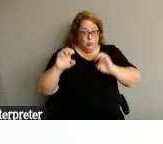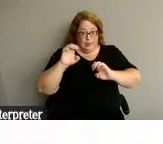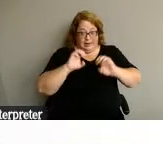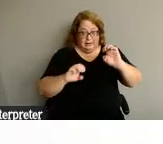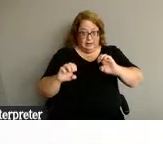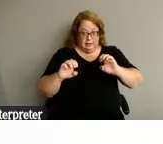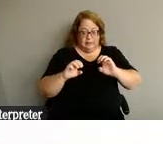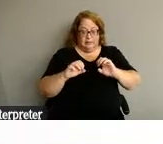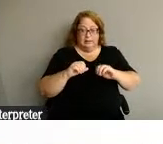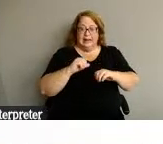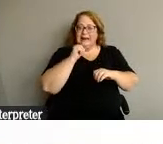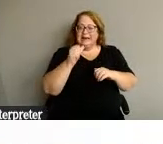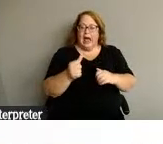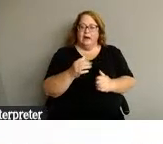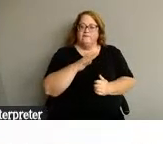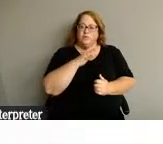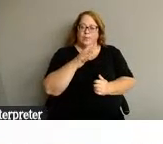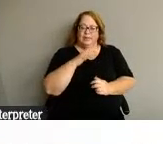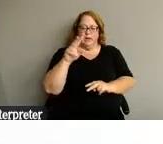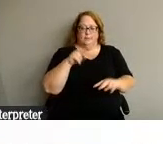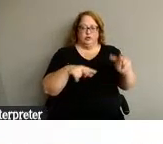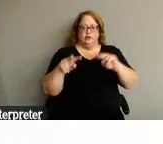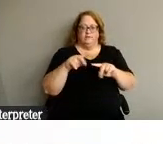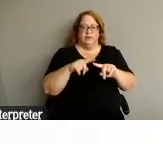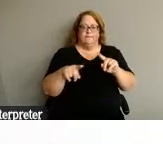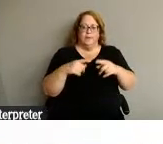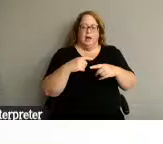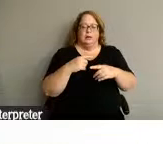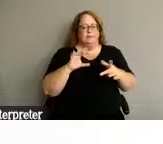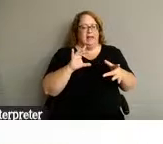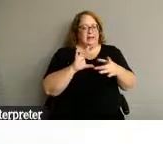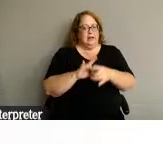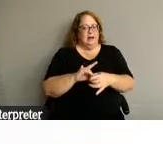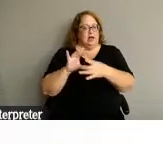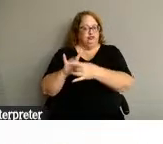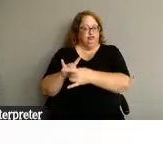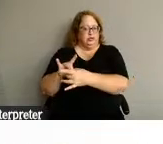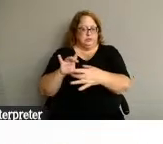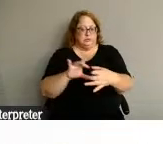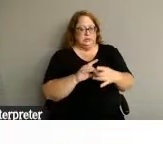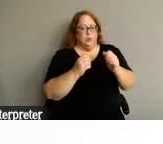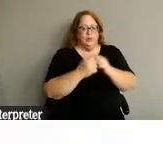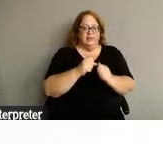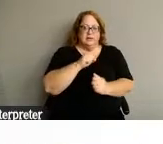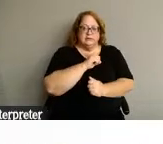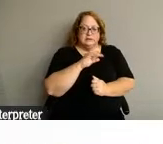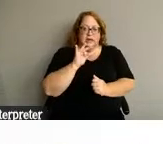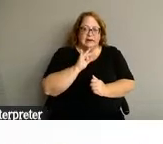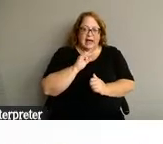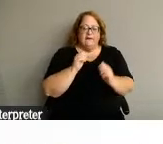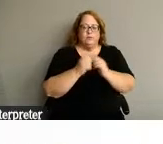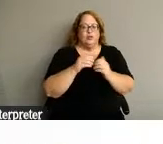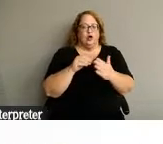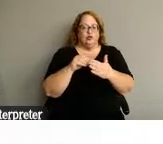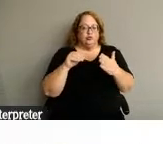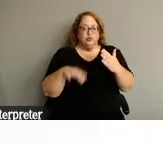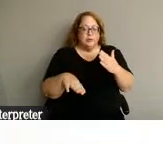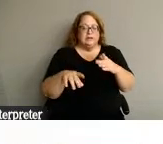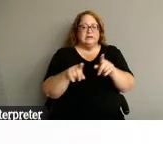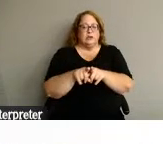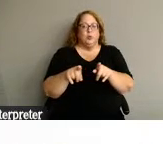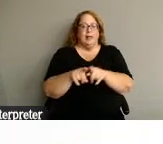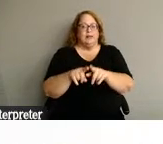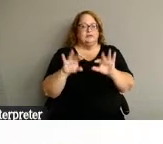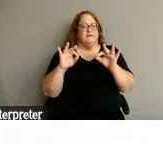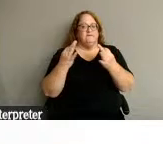evaluating, not formally observing, but making those connections with staff, with our students, as well as